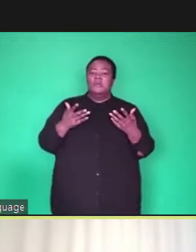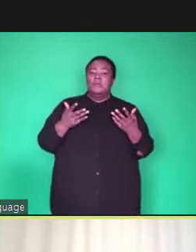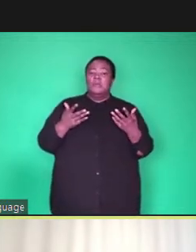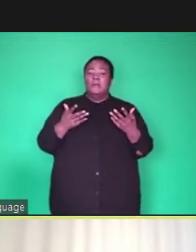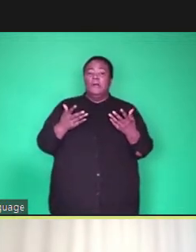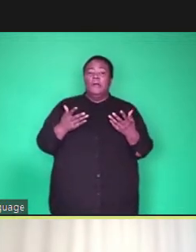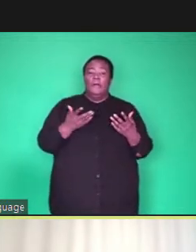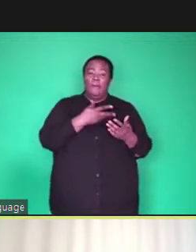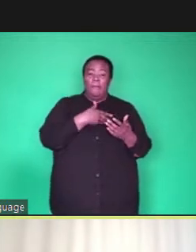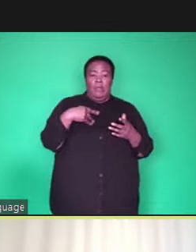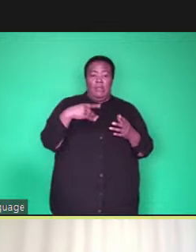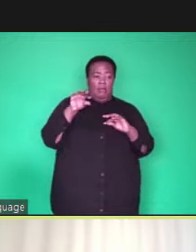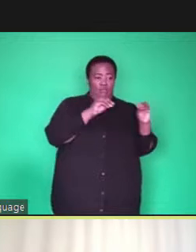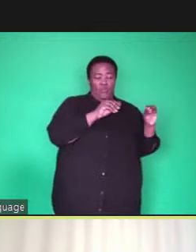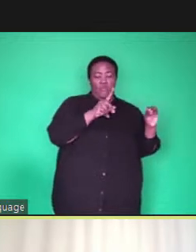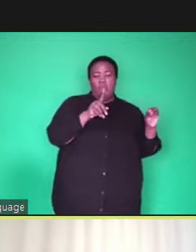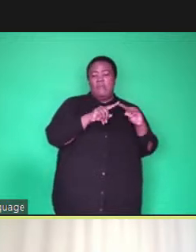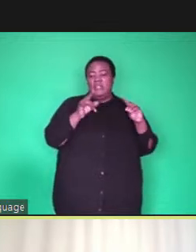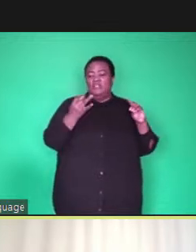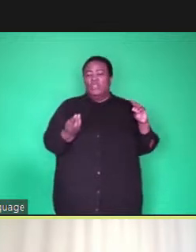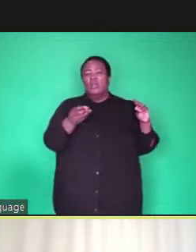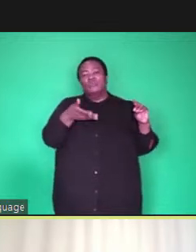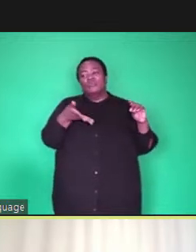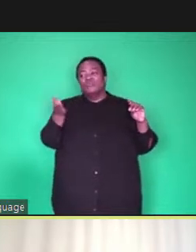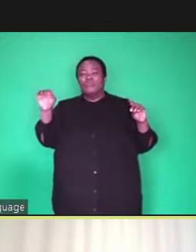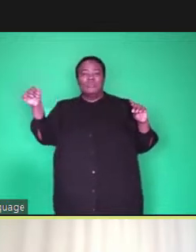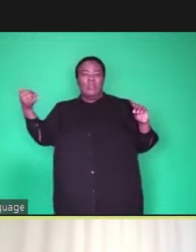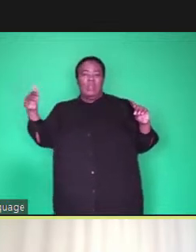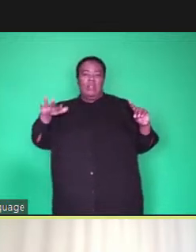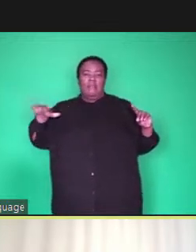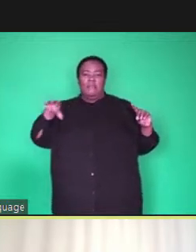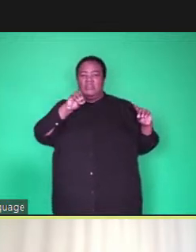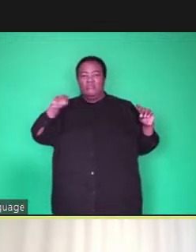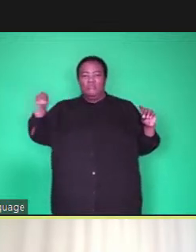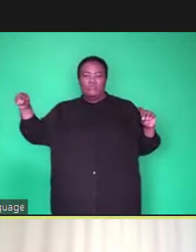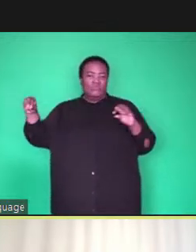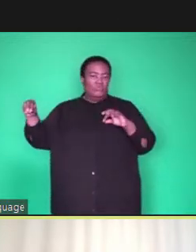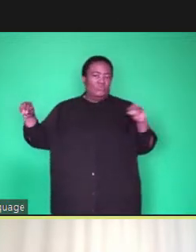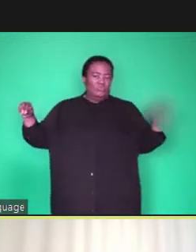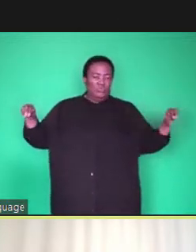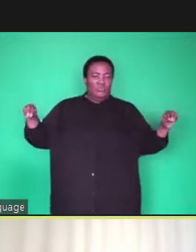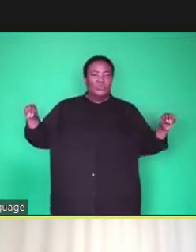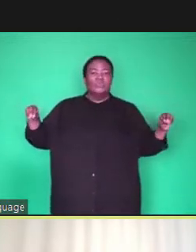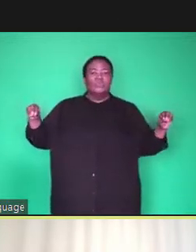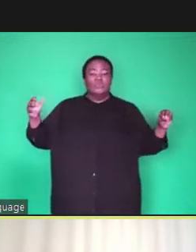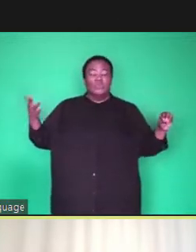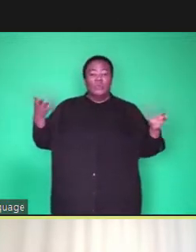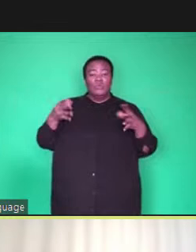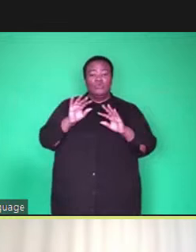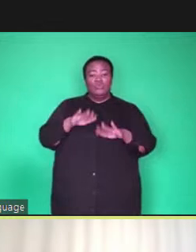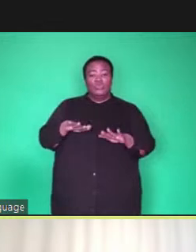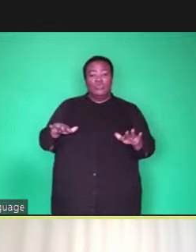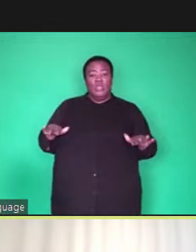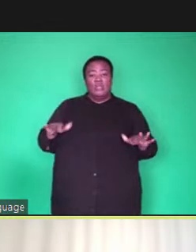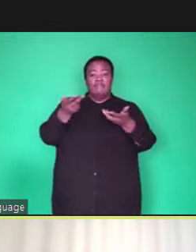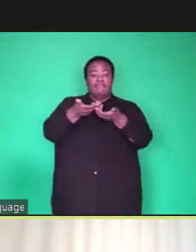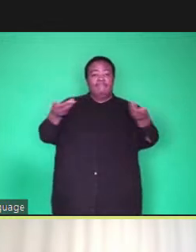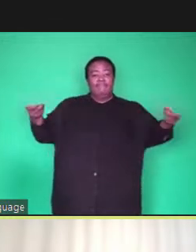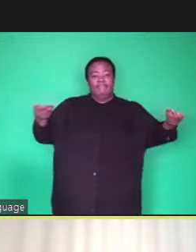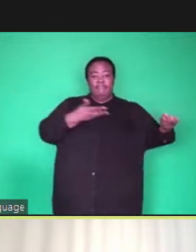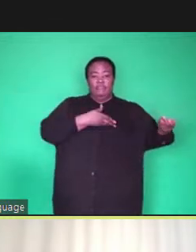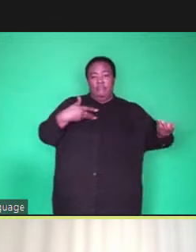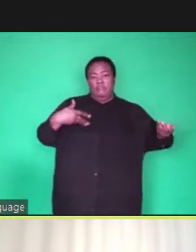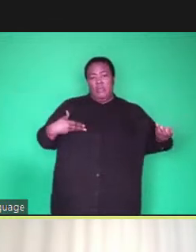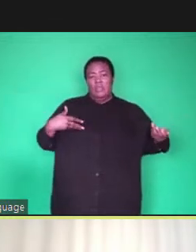migrated. And in these instances, it tended to result in children being separated from their mothers or